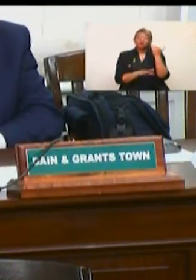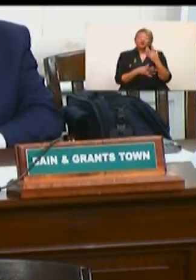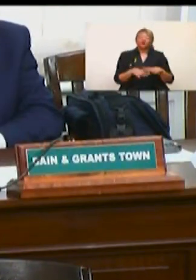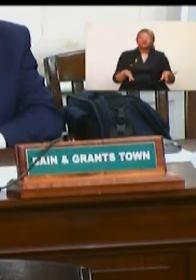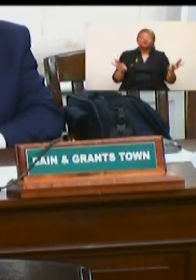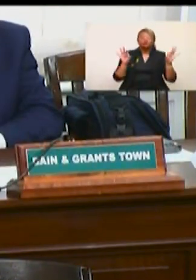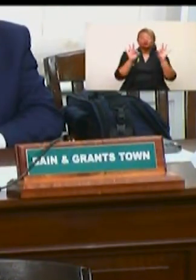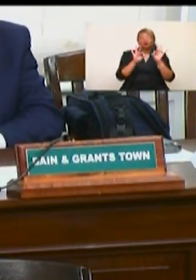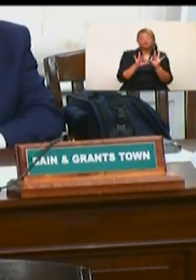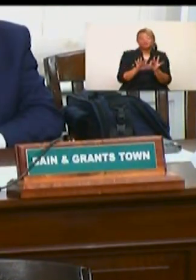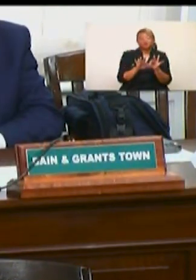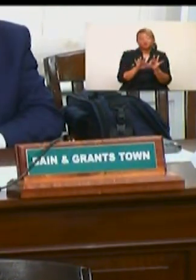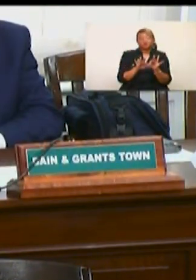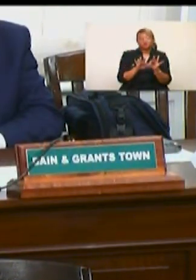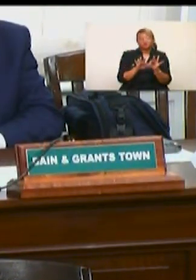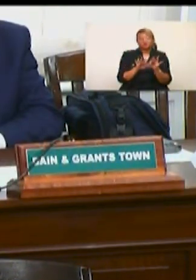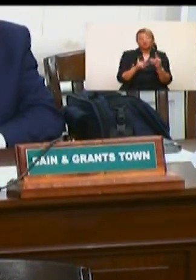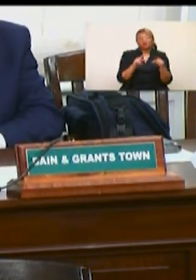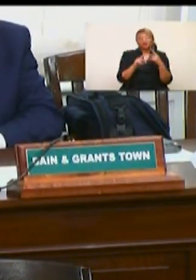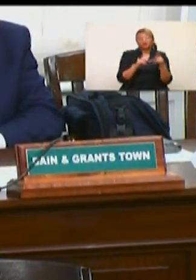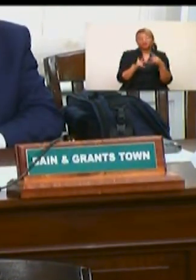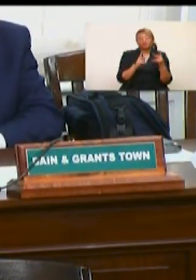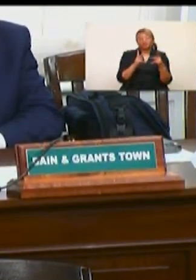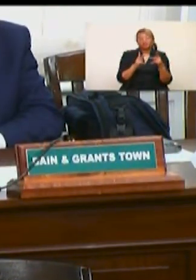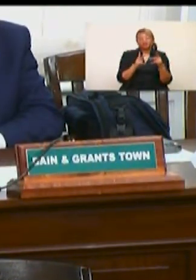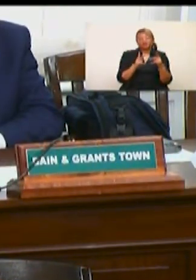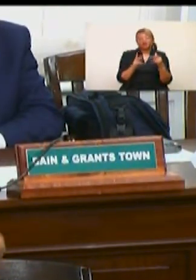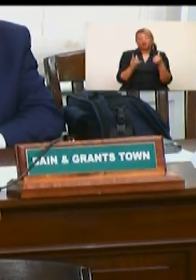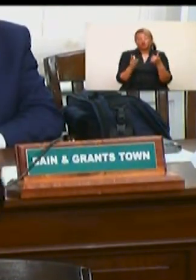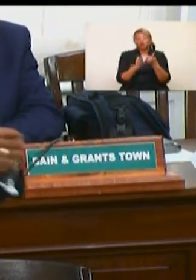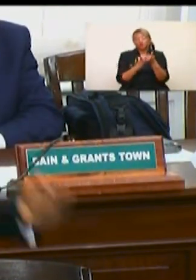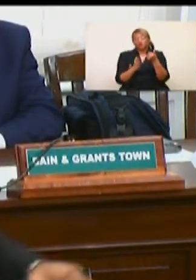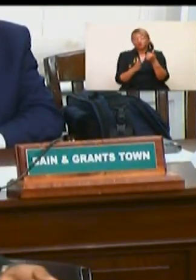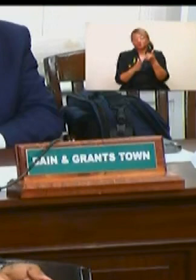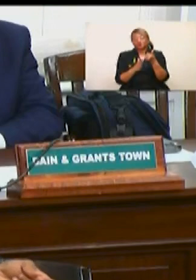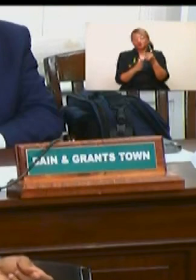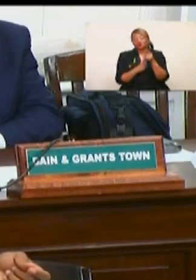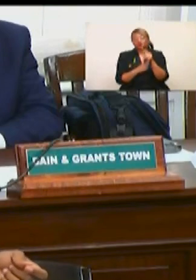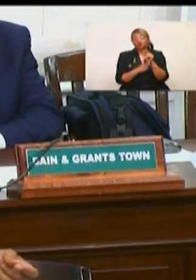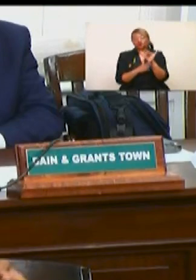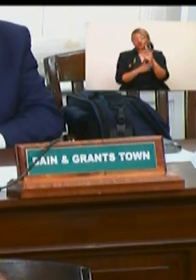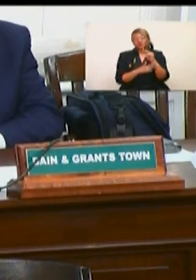here's why this is important, Madam Speaker. When persons are being accused of things like treason,